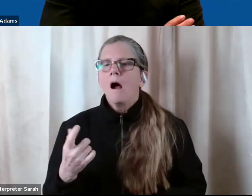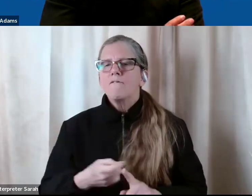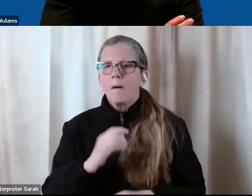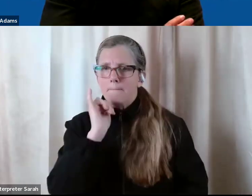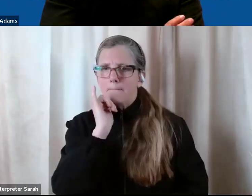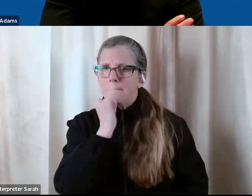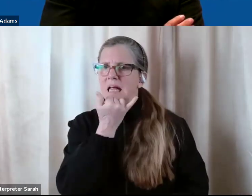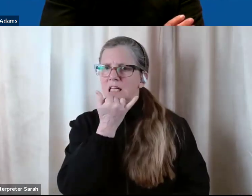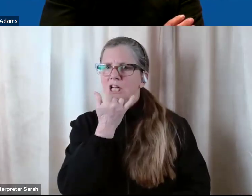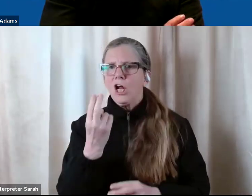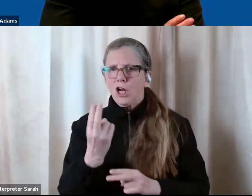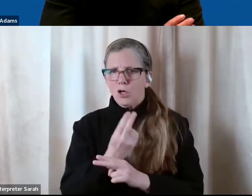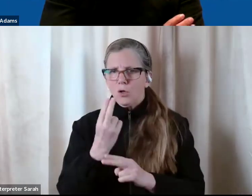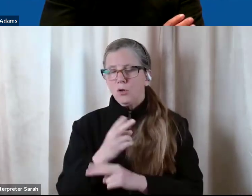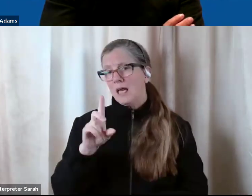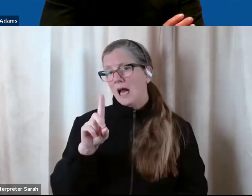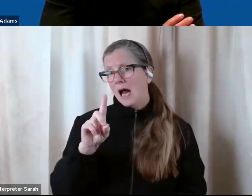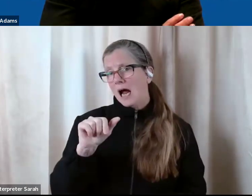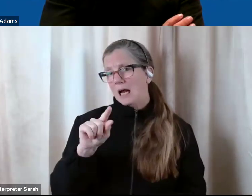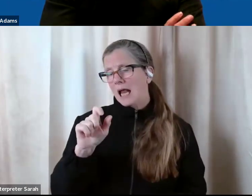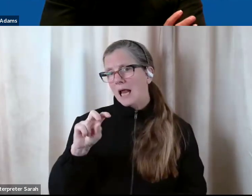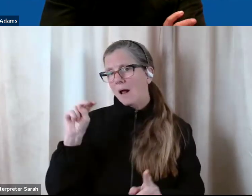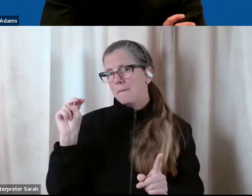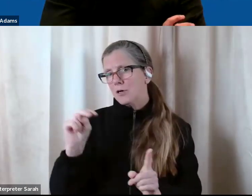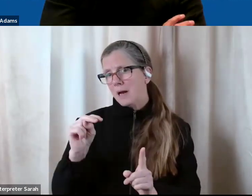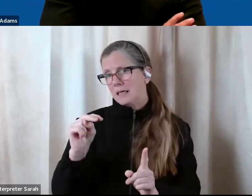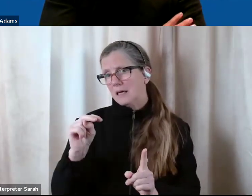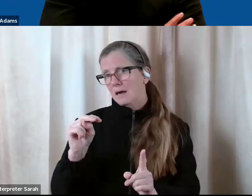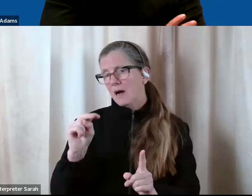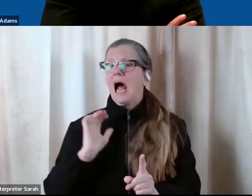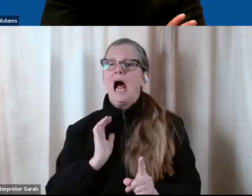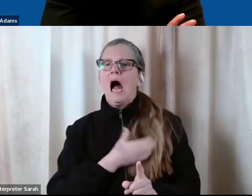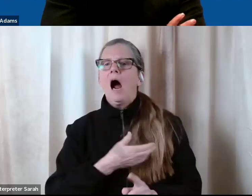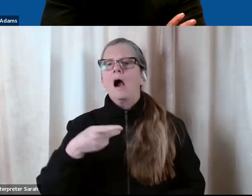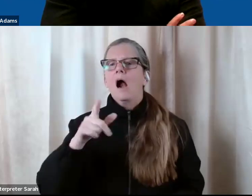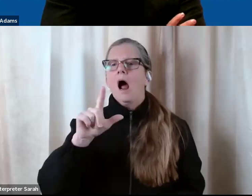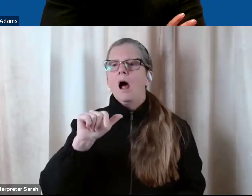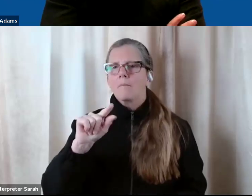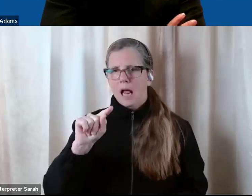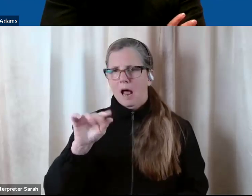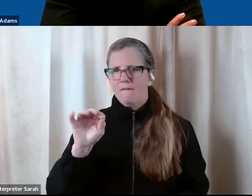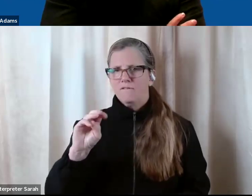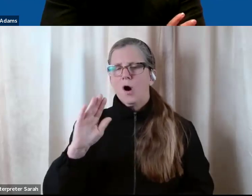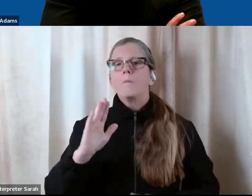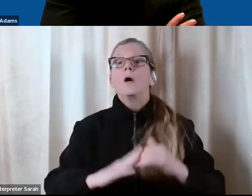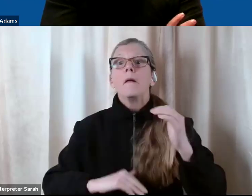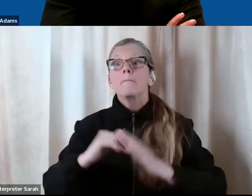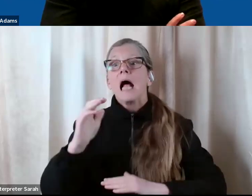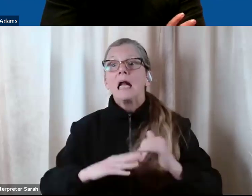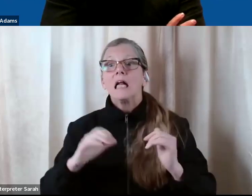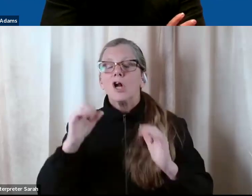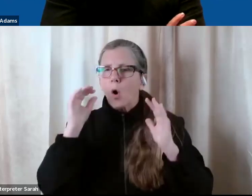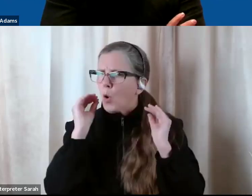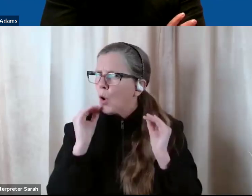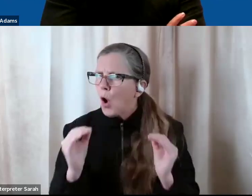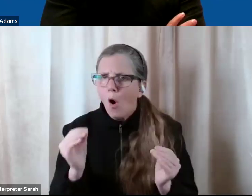misusing data perspective, we've built our platform so that we're not storing any of the data that can be